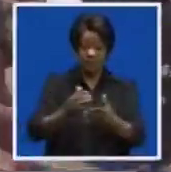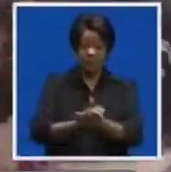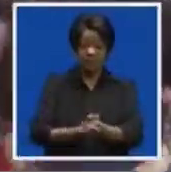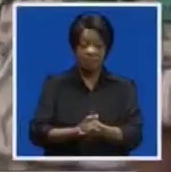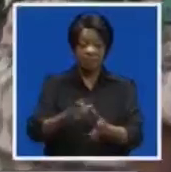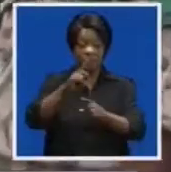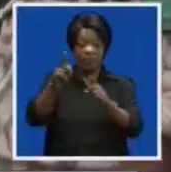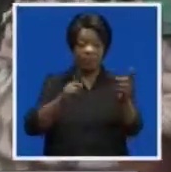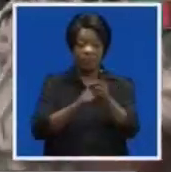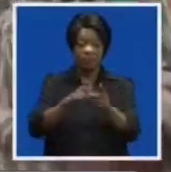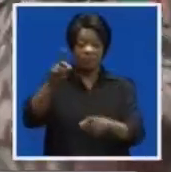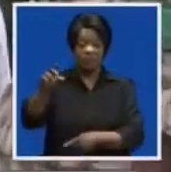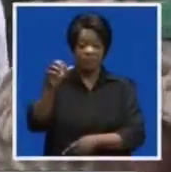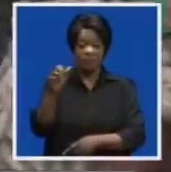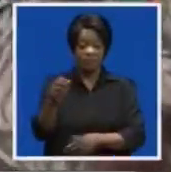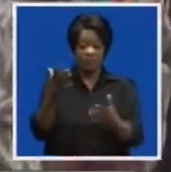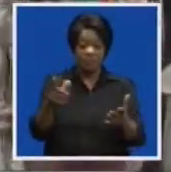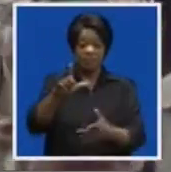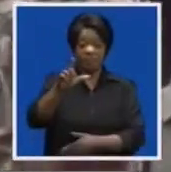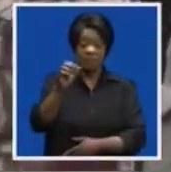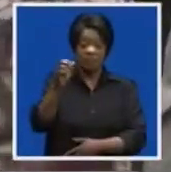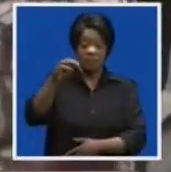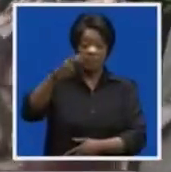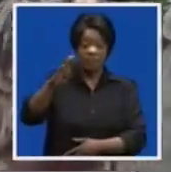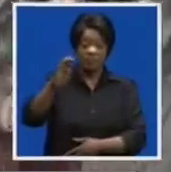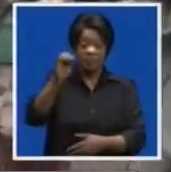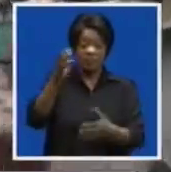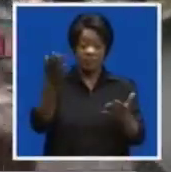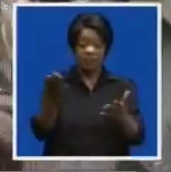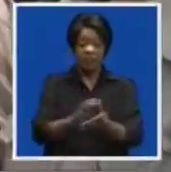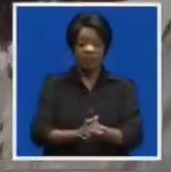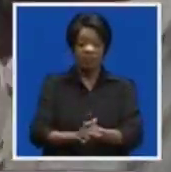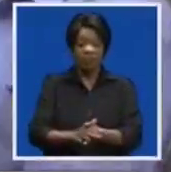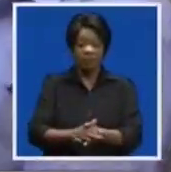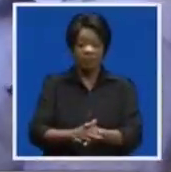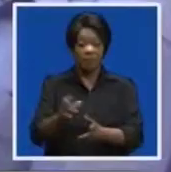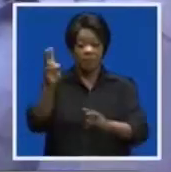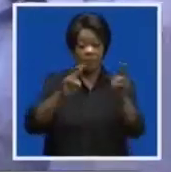Deputy Permanent Secretary Josephat Lombe and several district heads of departments.